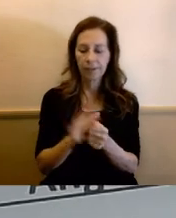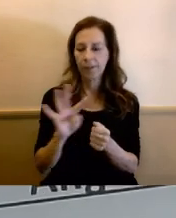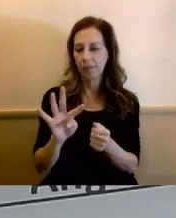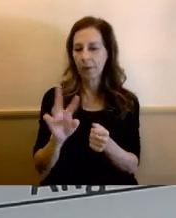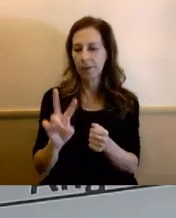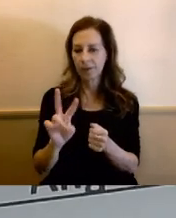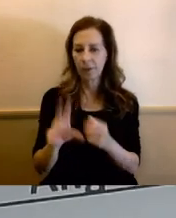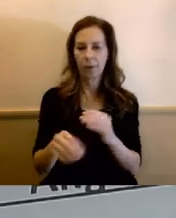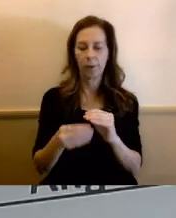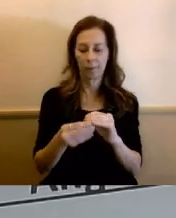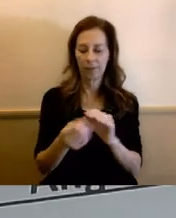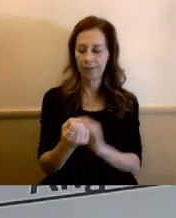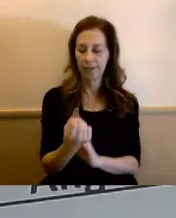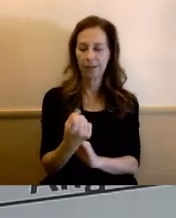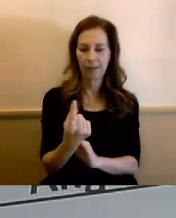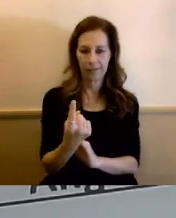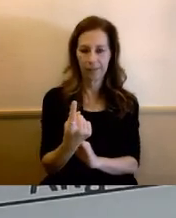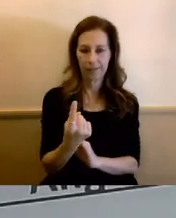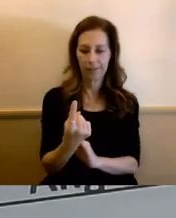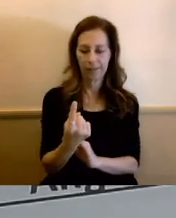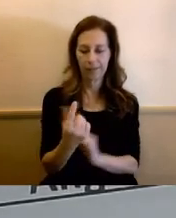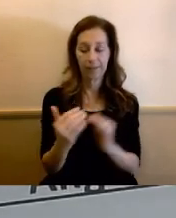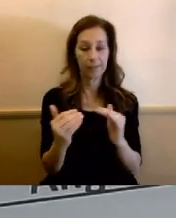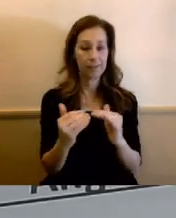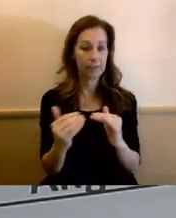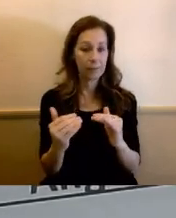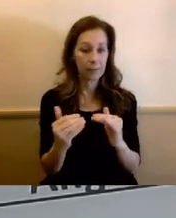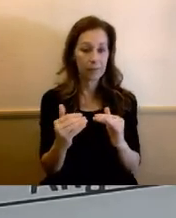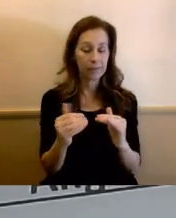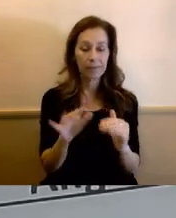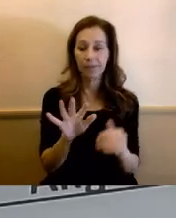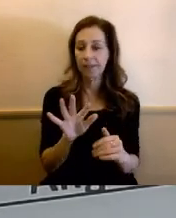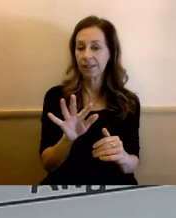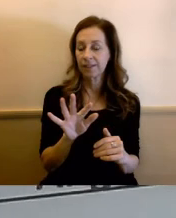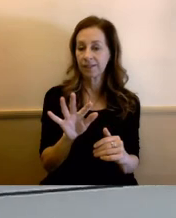11, that is going to be 53.